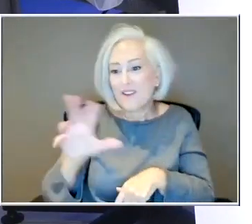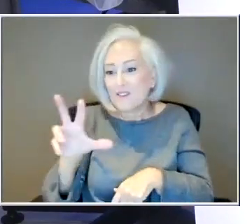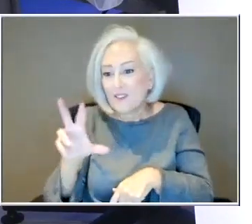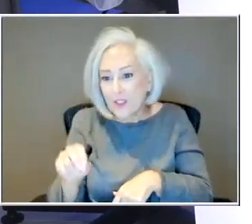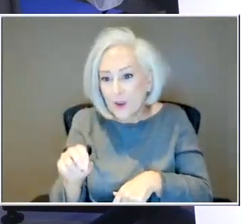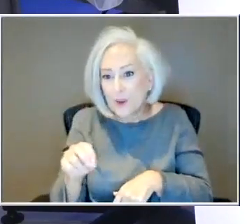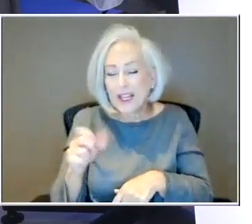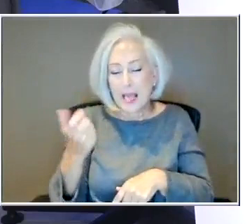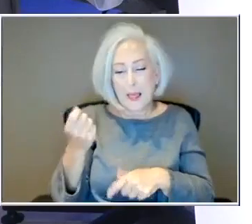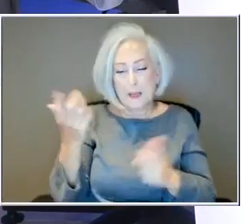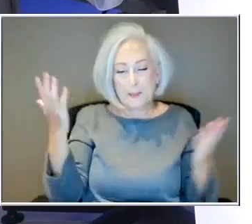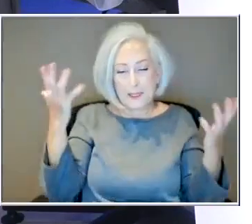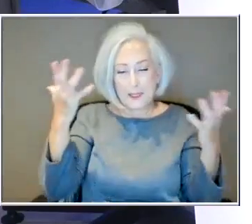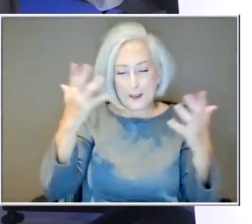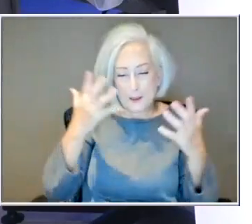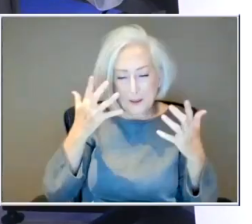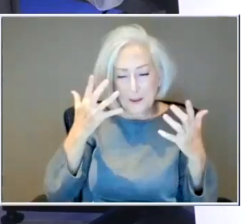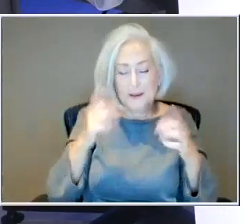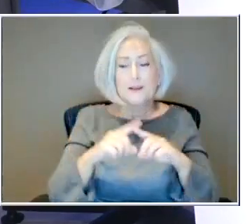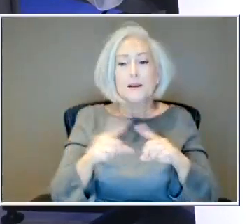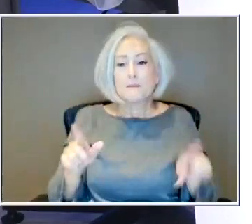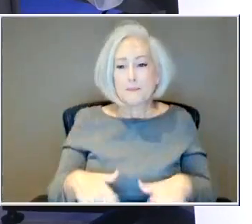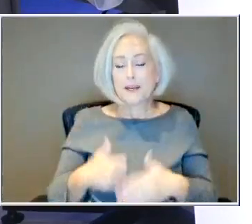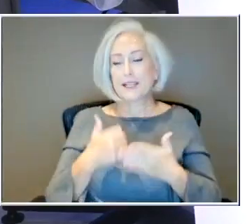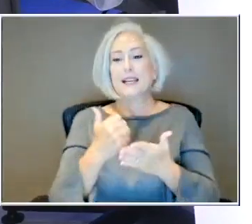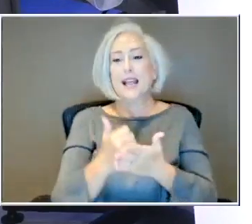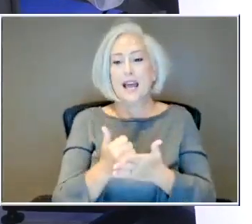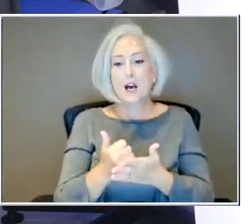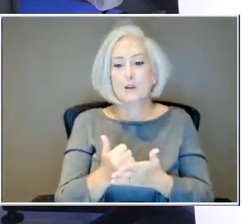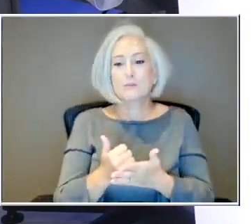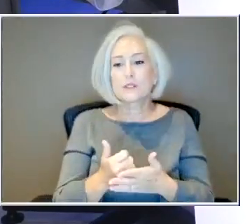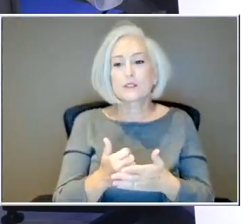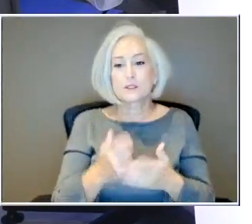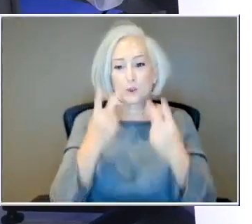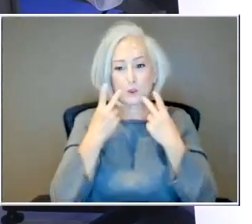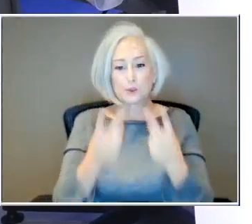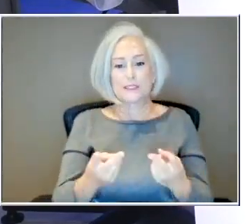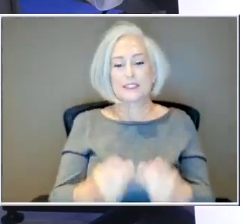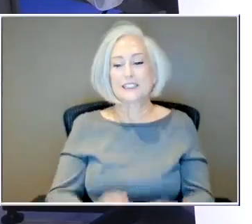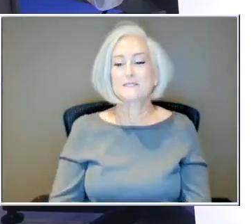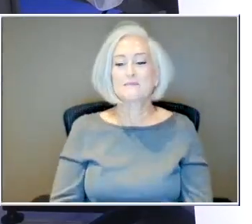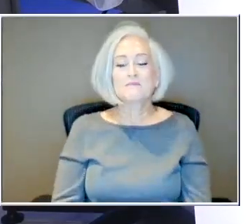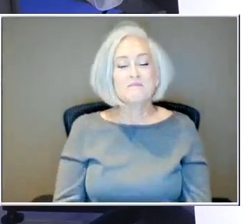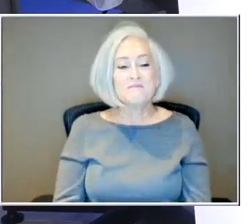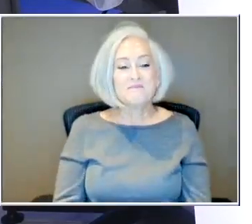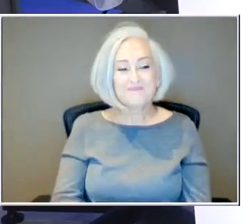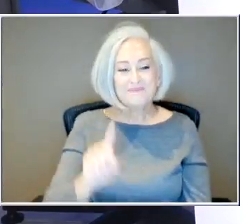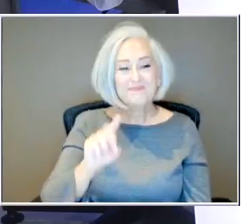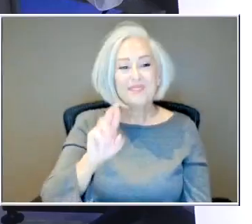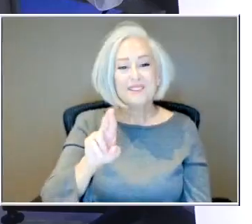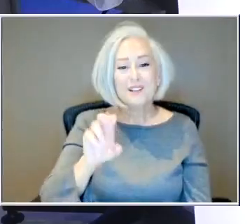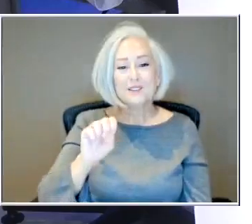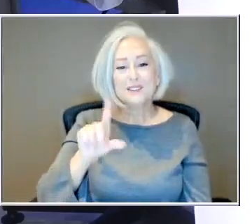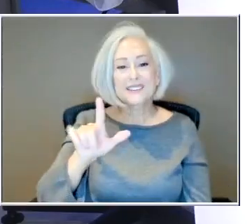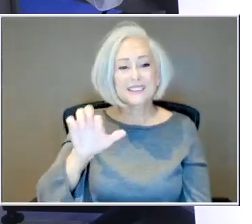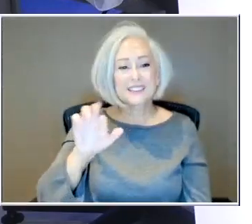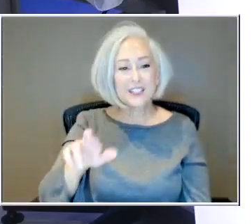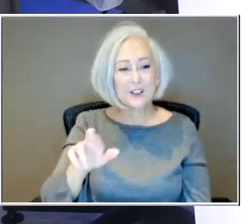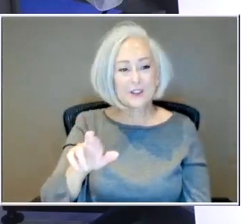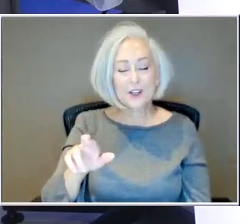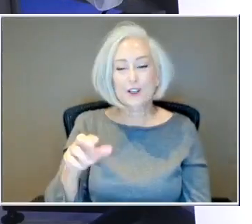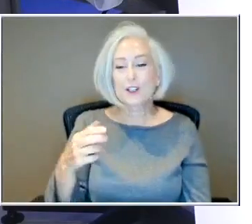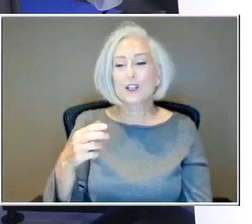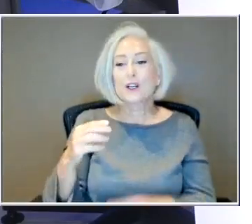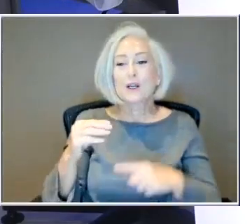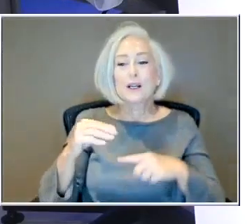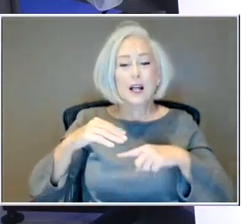dark. But I think that helps too, and being able to see. And yes, definitely. All right, Dr. Silver, you're up. Glow sticks, makeup. These